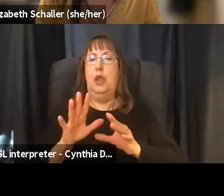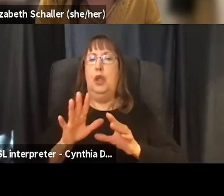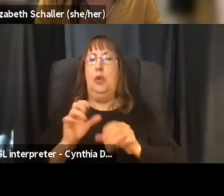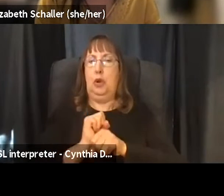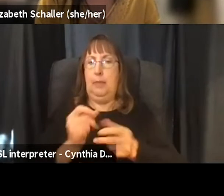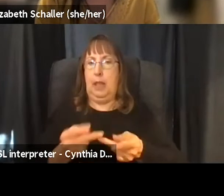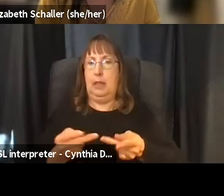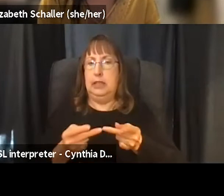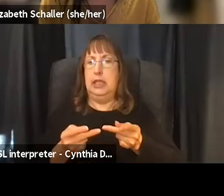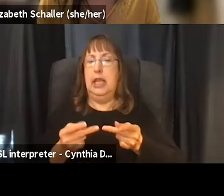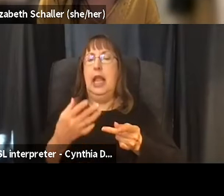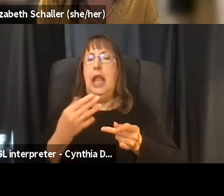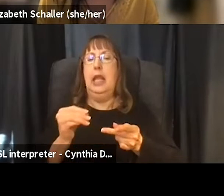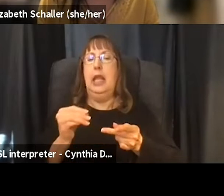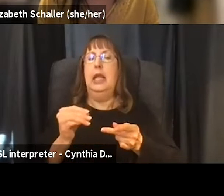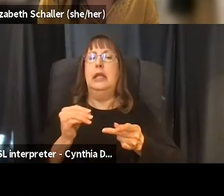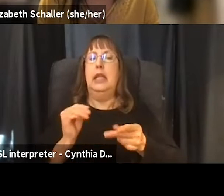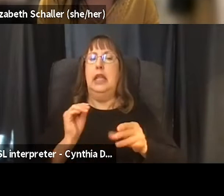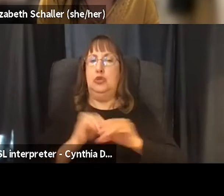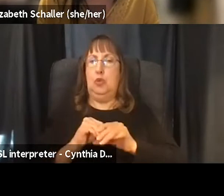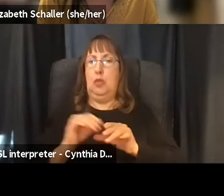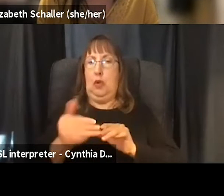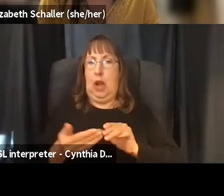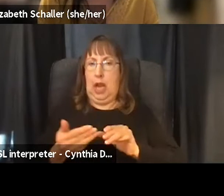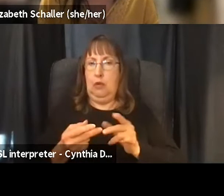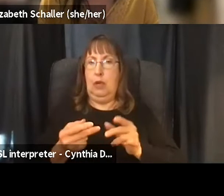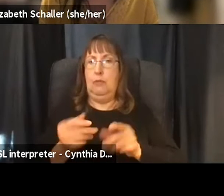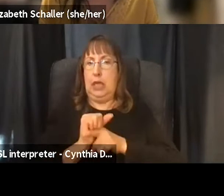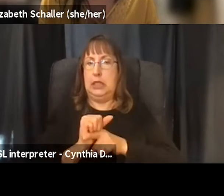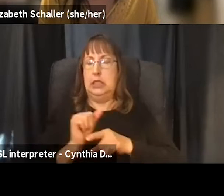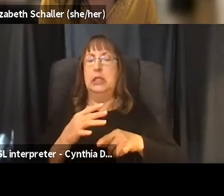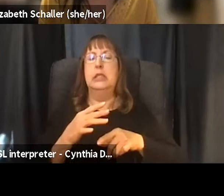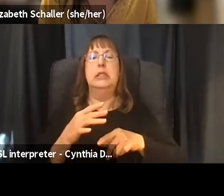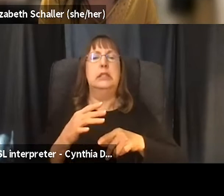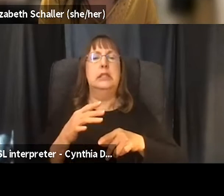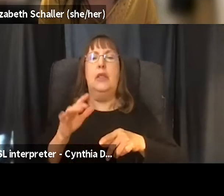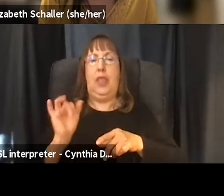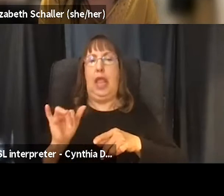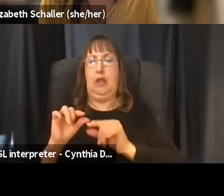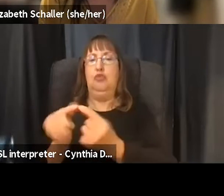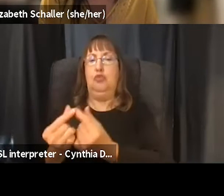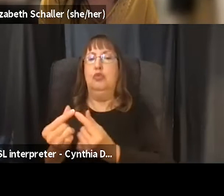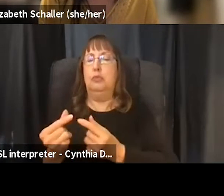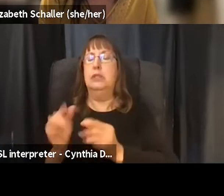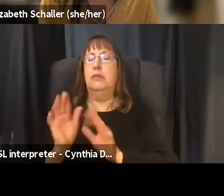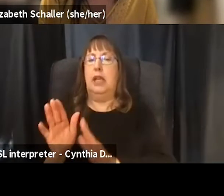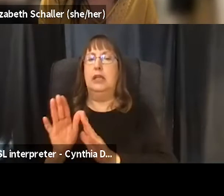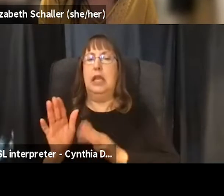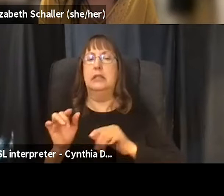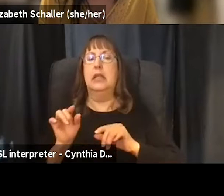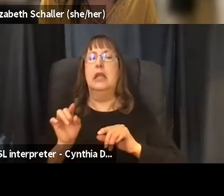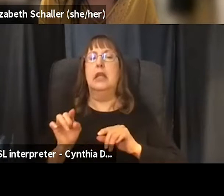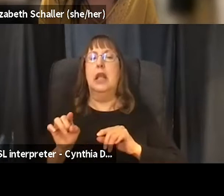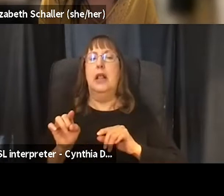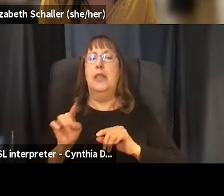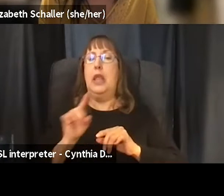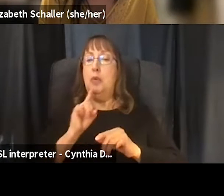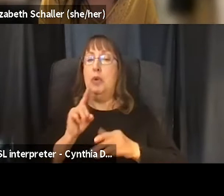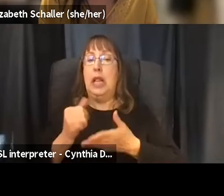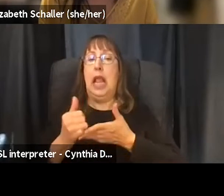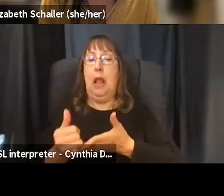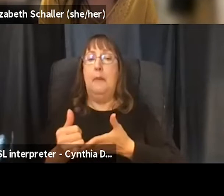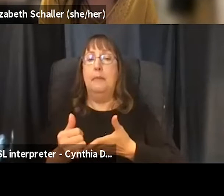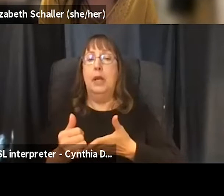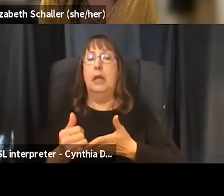workplace, into hiring practices, anything like that. They are fantastic. They really help sort of, I can't think of